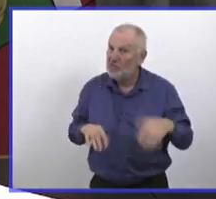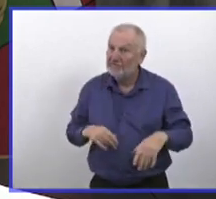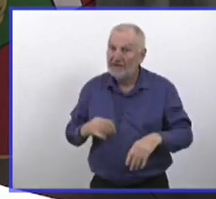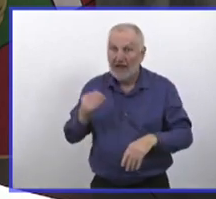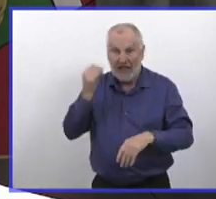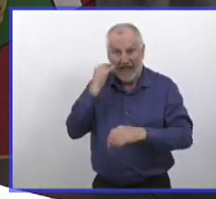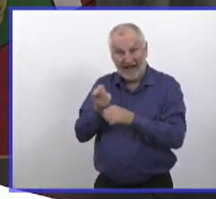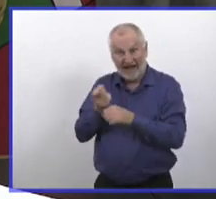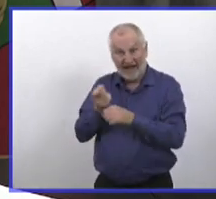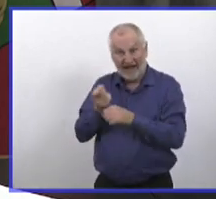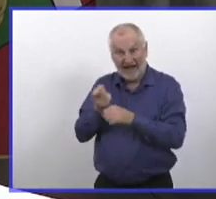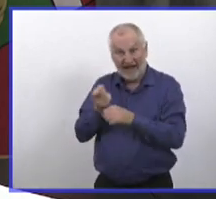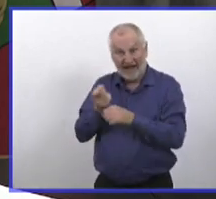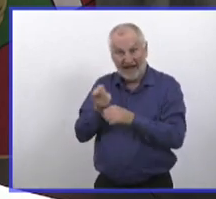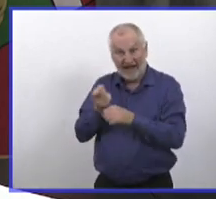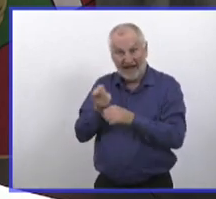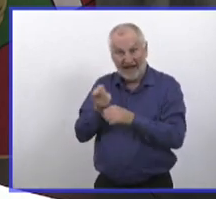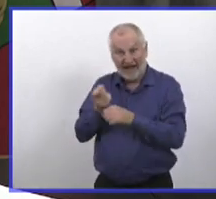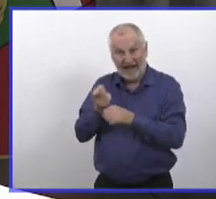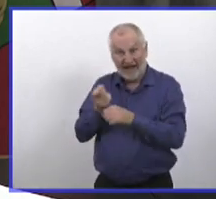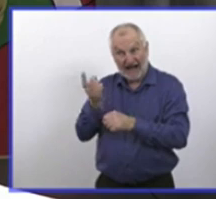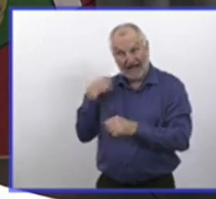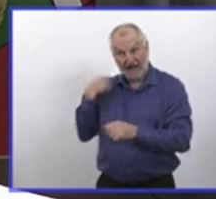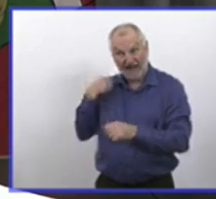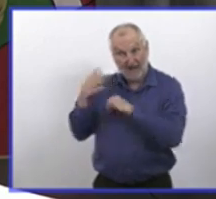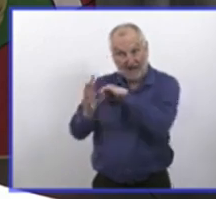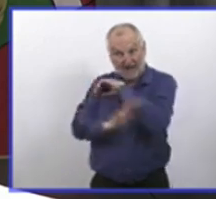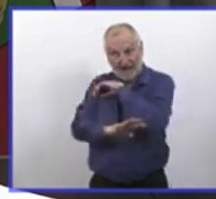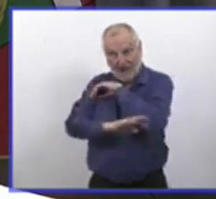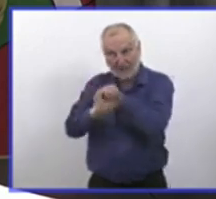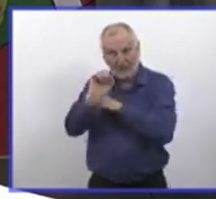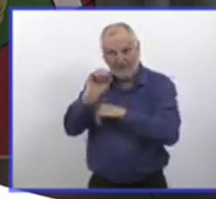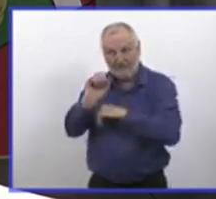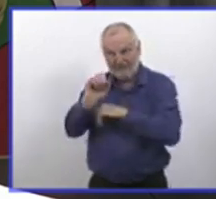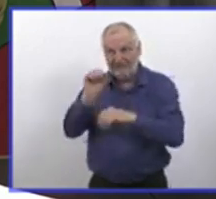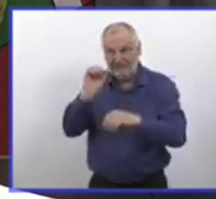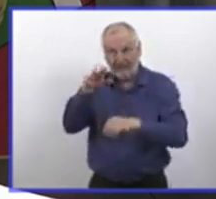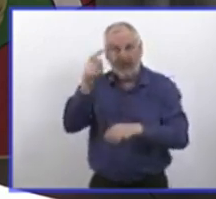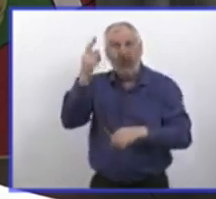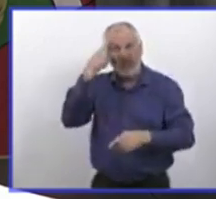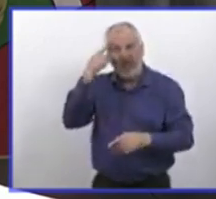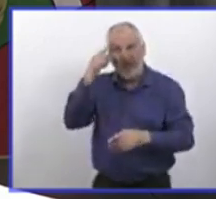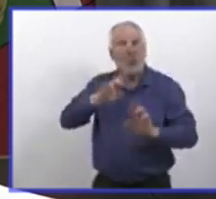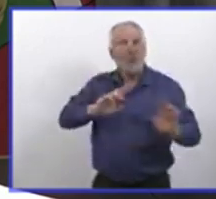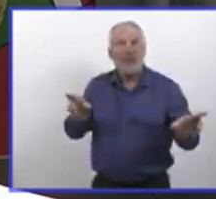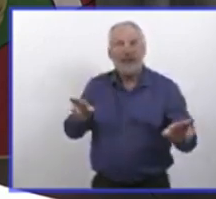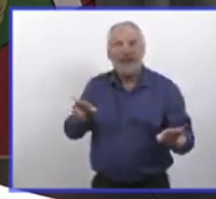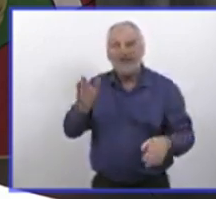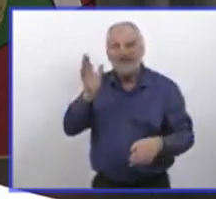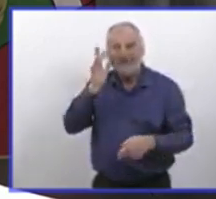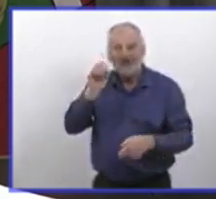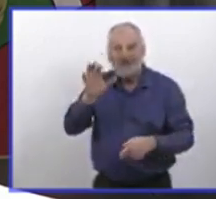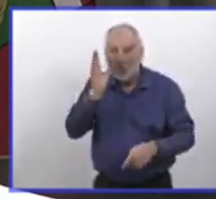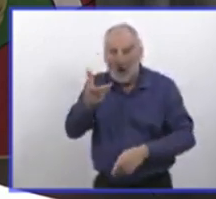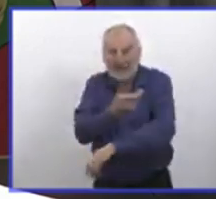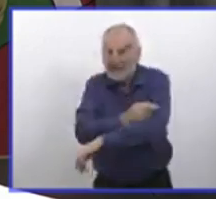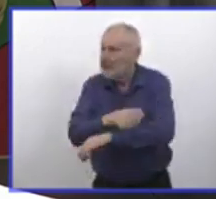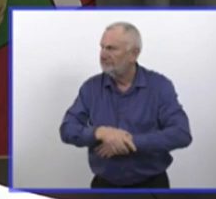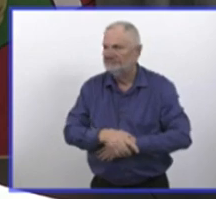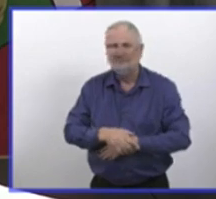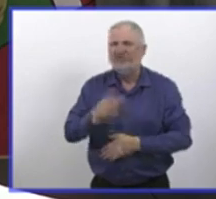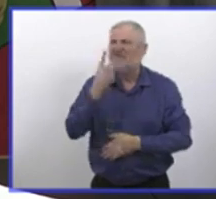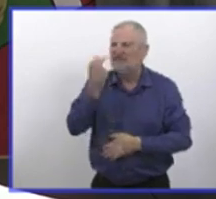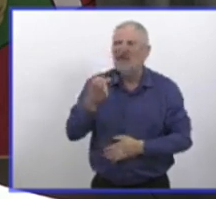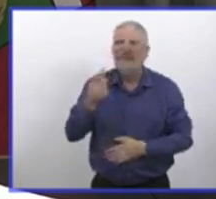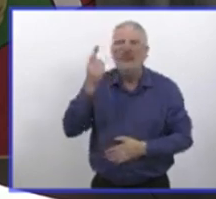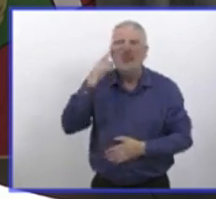ready, I would not have said December. I would have thought it would have been into 2021.